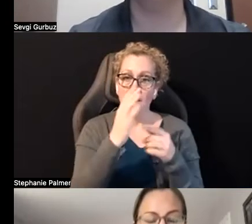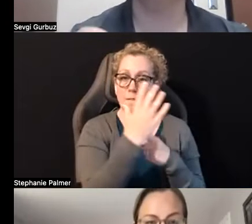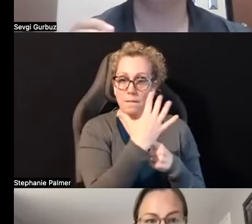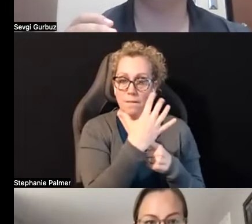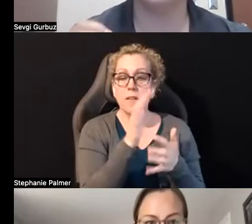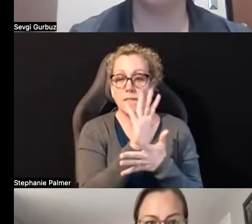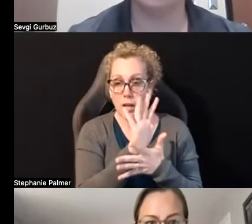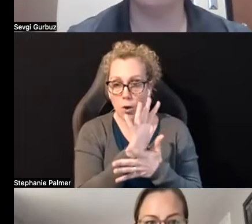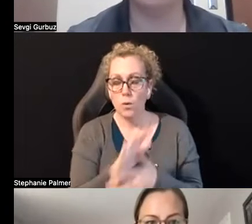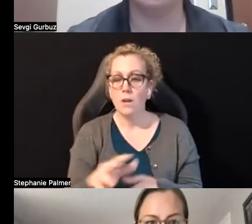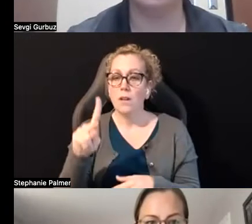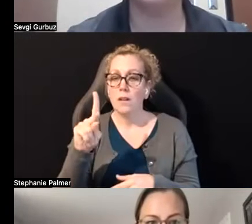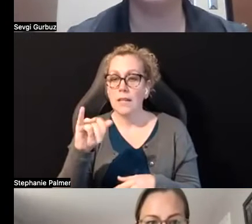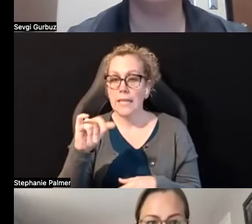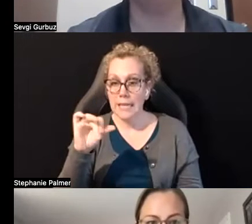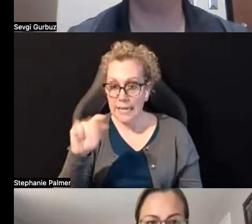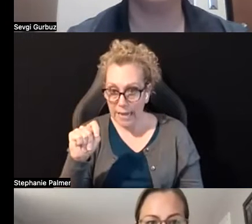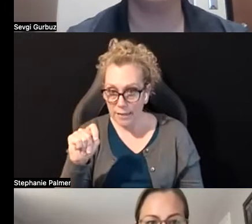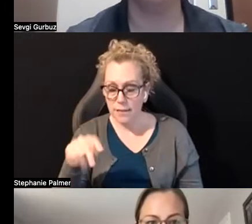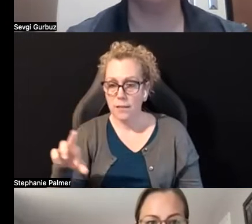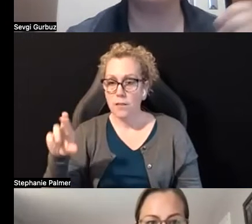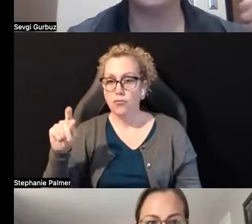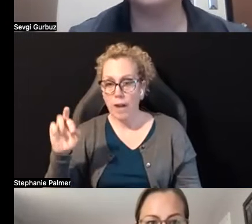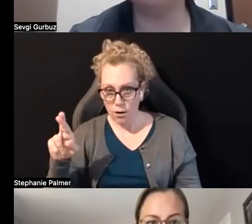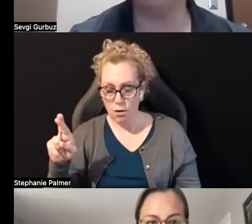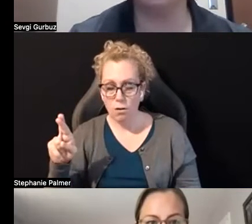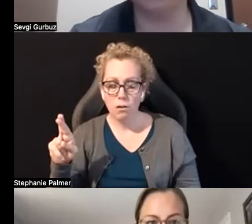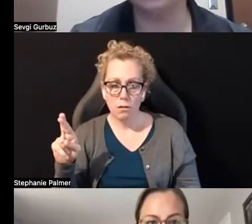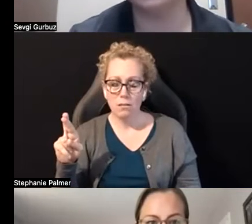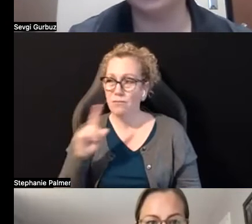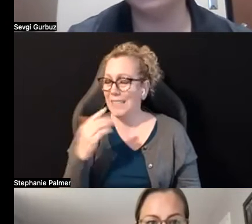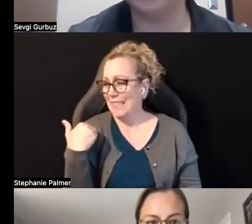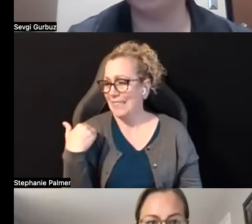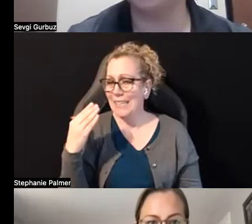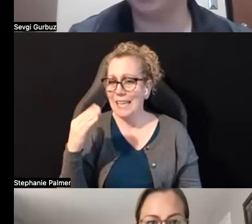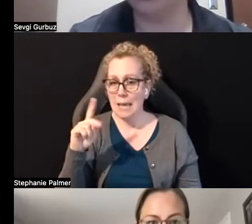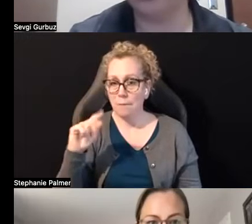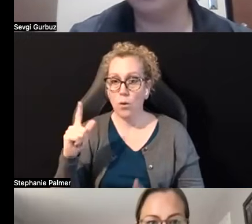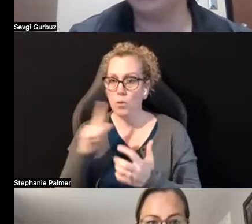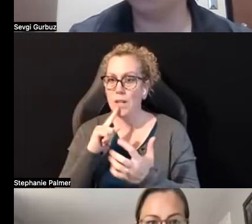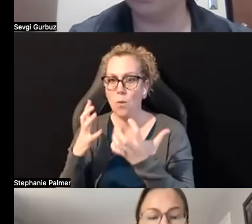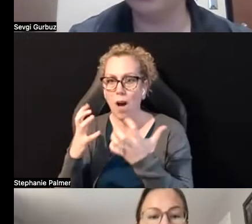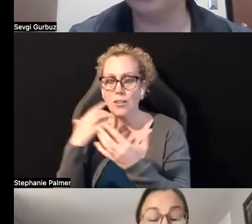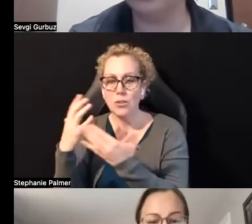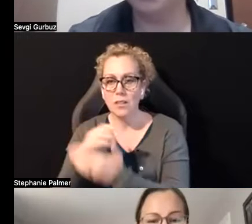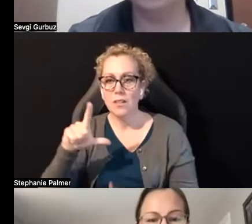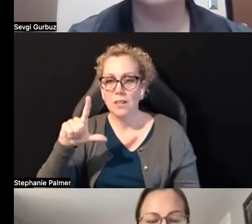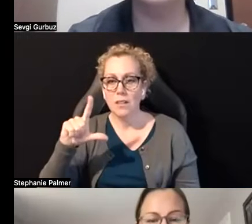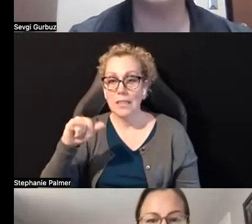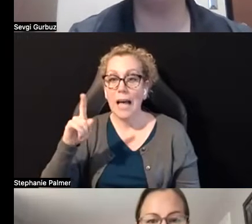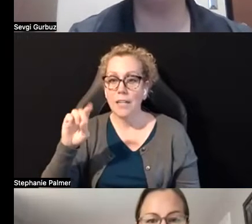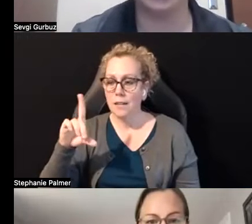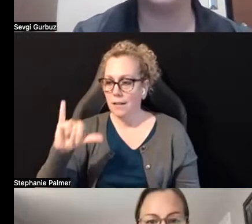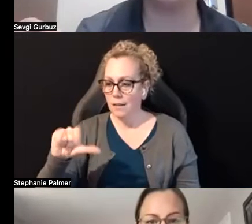Connect, as well as radar. And actually, this past April, we wanted to collect data with LiDAR as well.